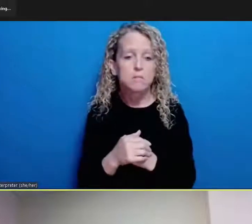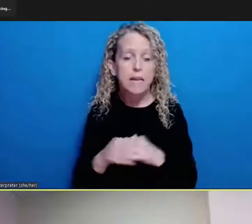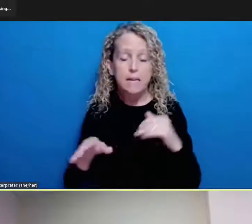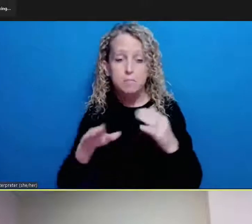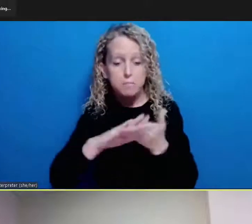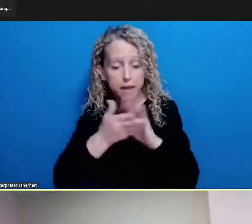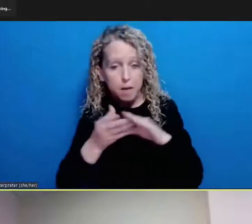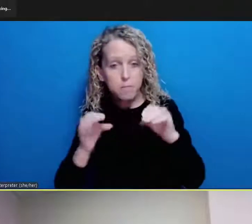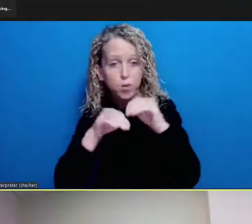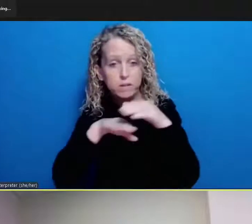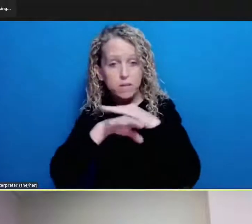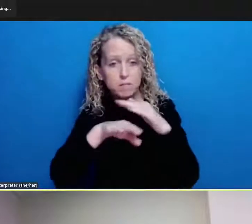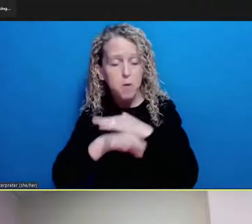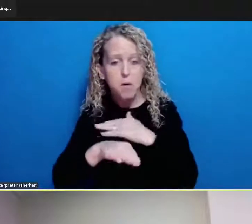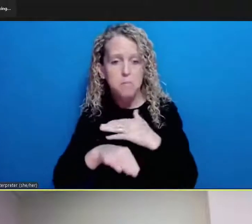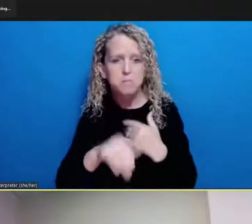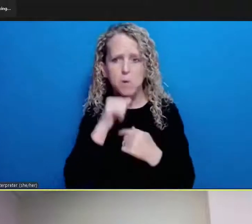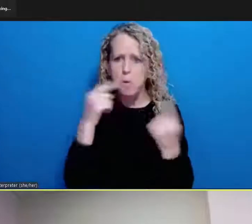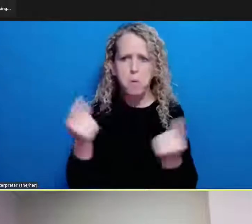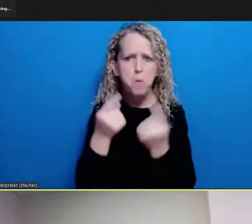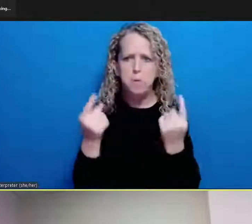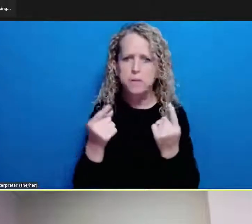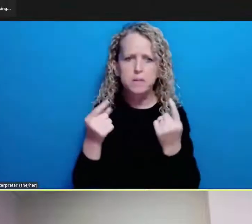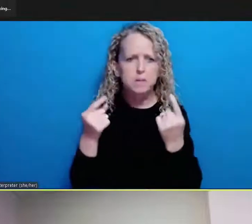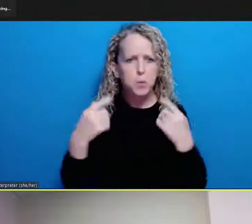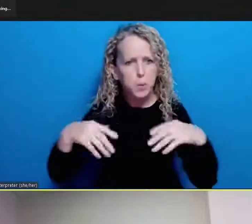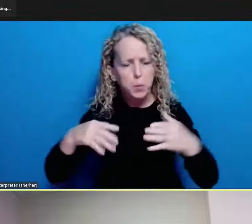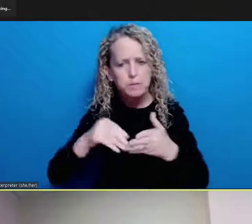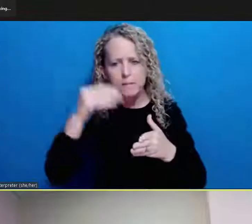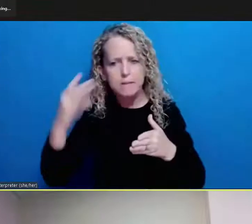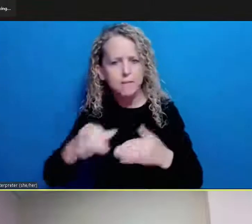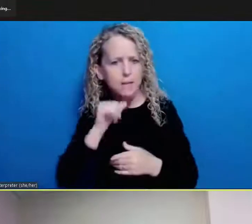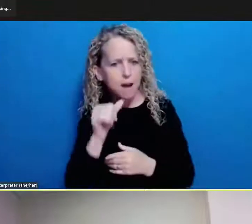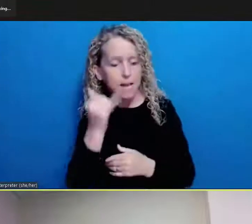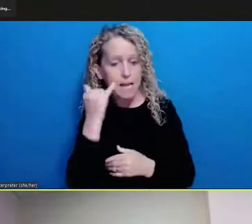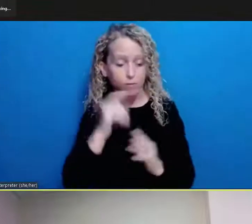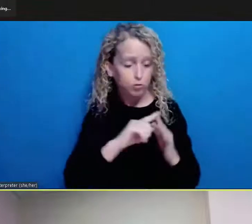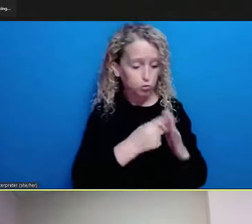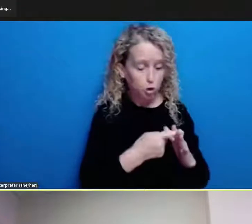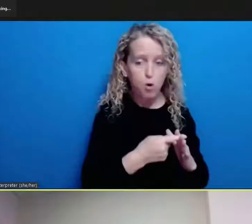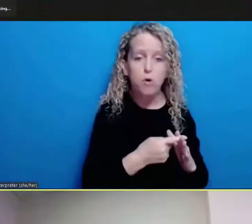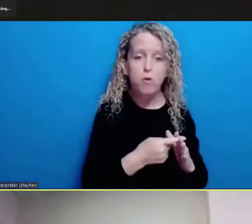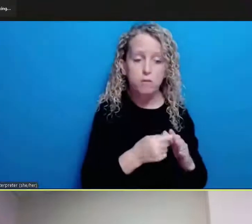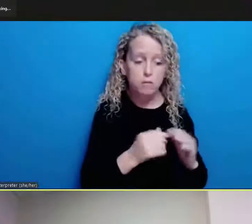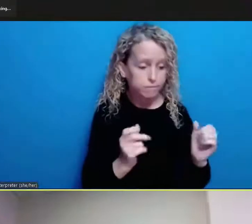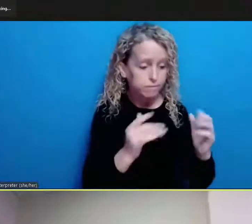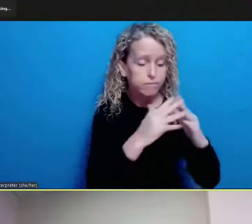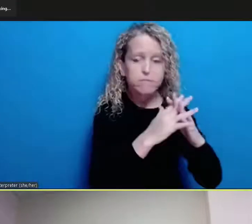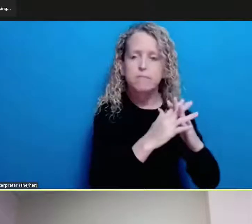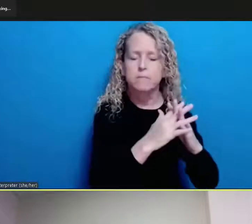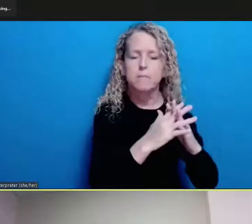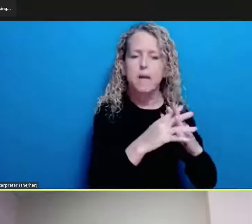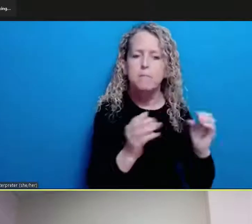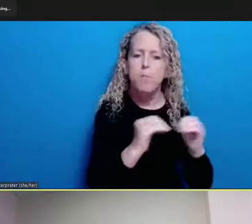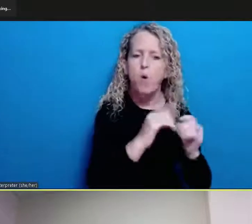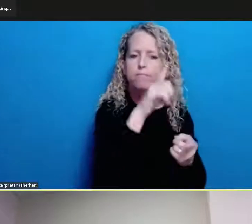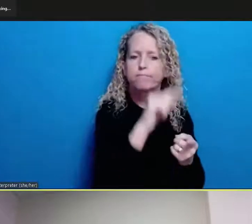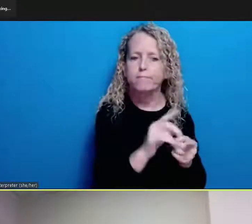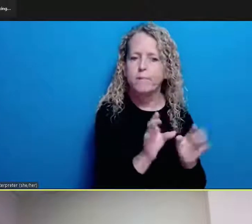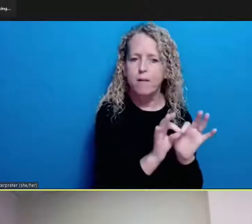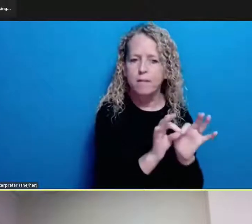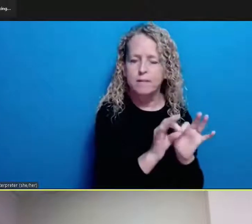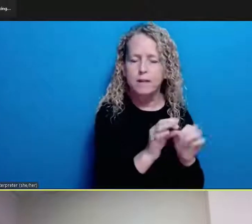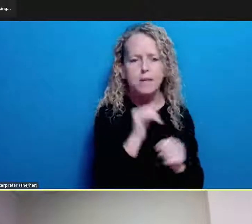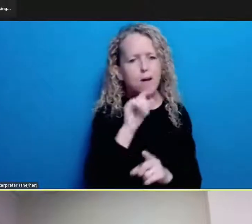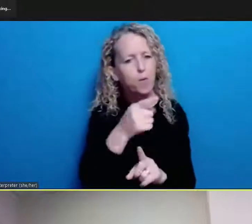In fact, if you build it at the beginning, it's minimal. And then there is so much more than just the built environment. And so how do we measure